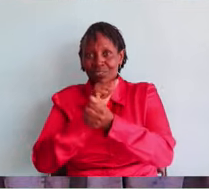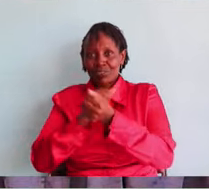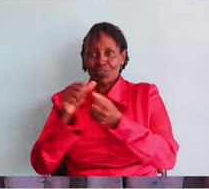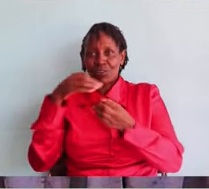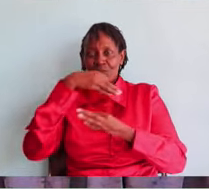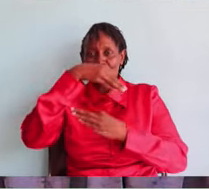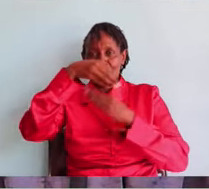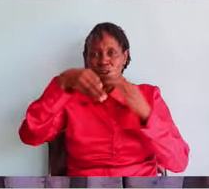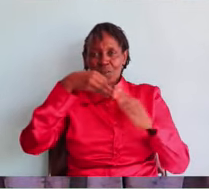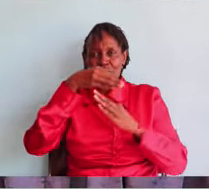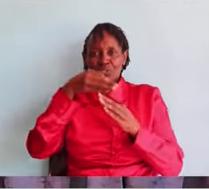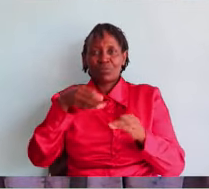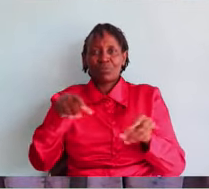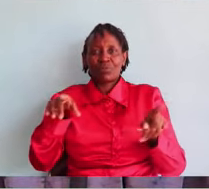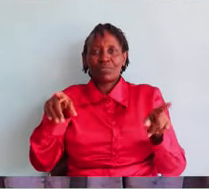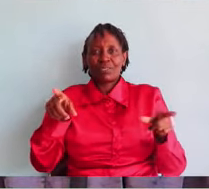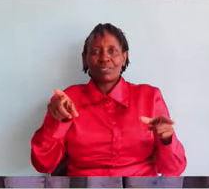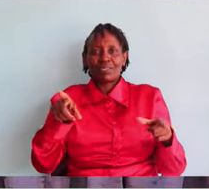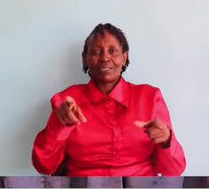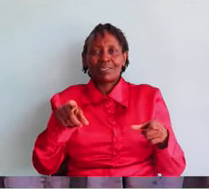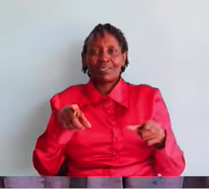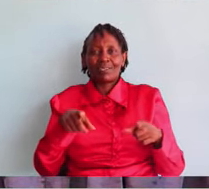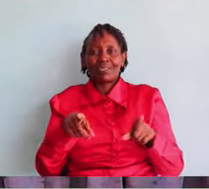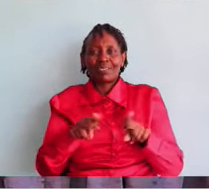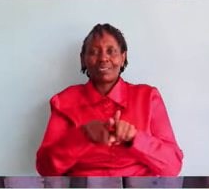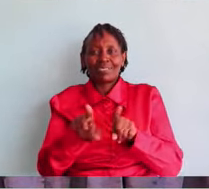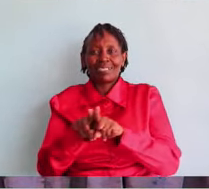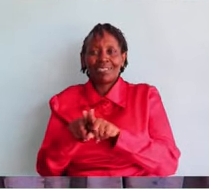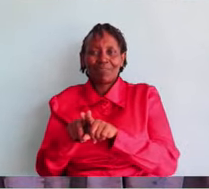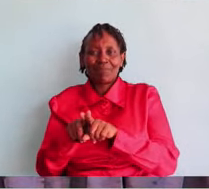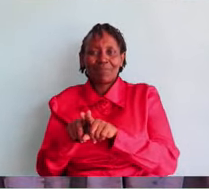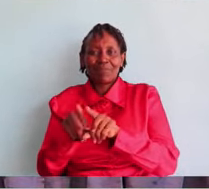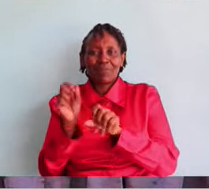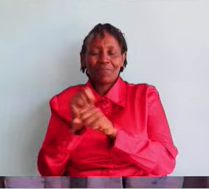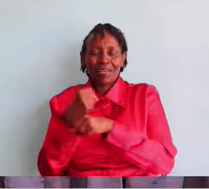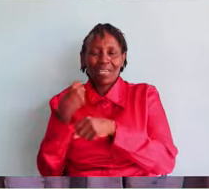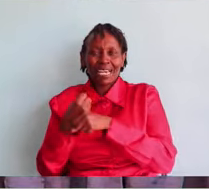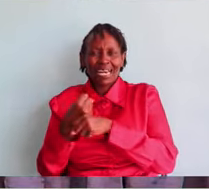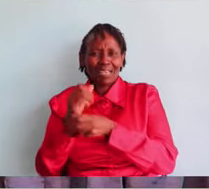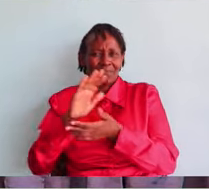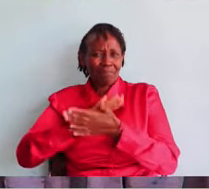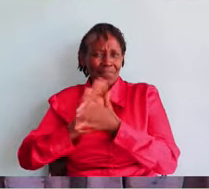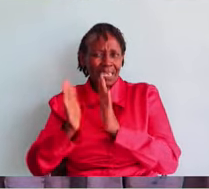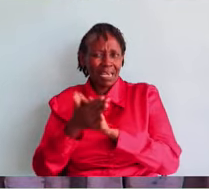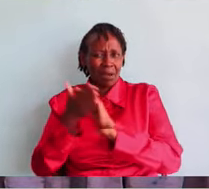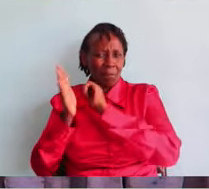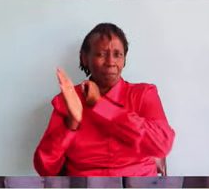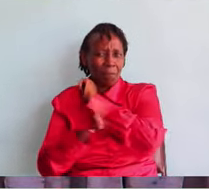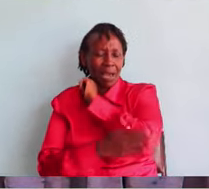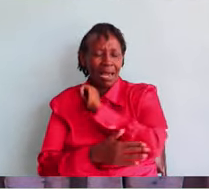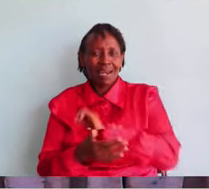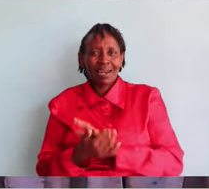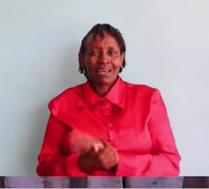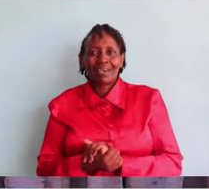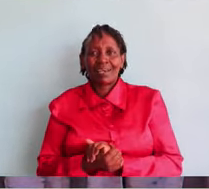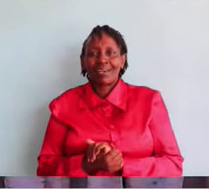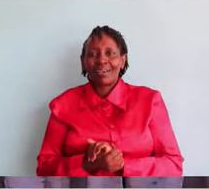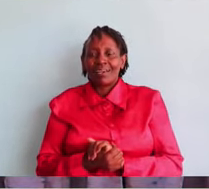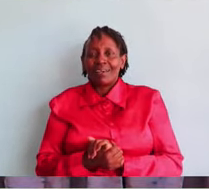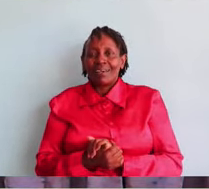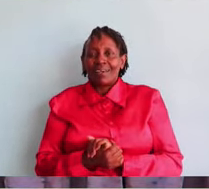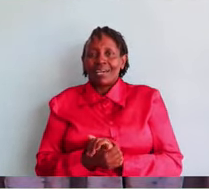and it even makes us to really become very bad. And maybe I would put it to you